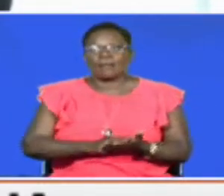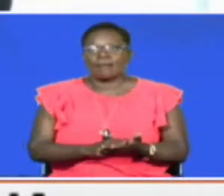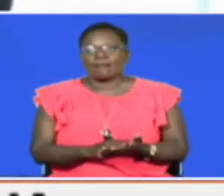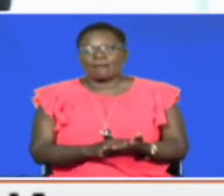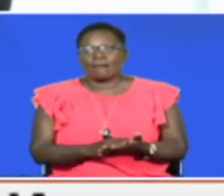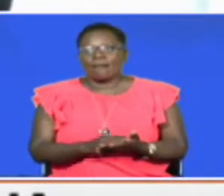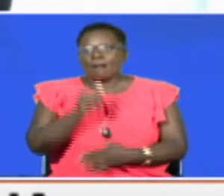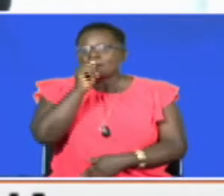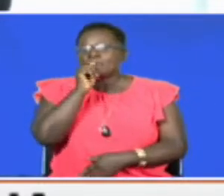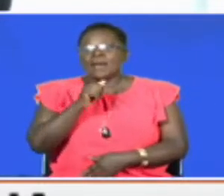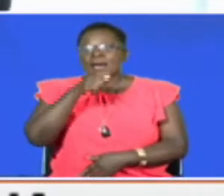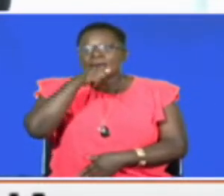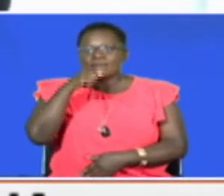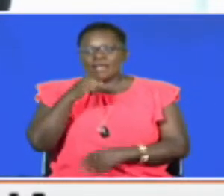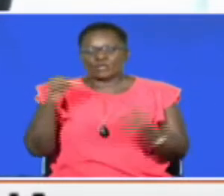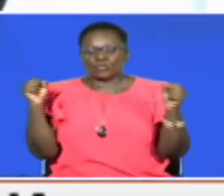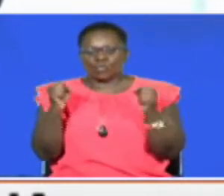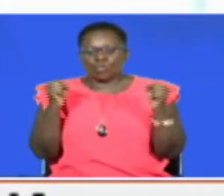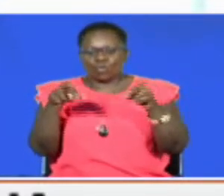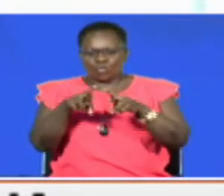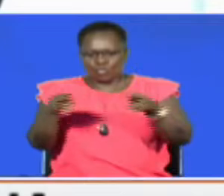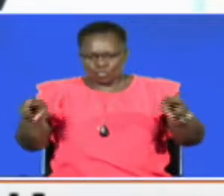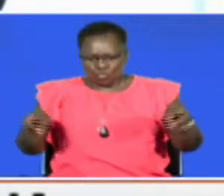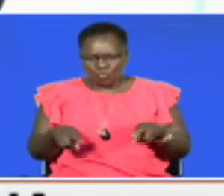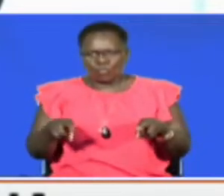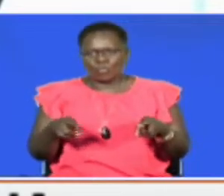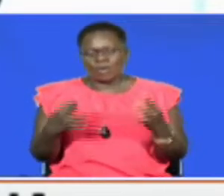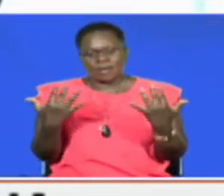a private mortuary. So that